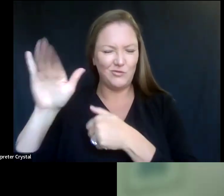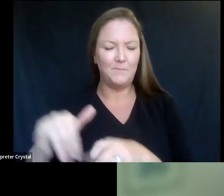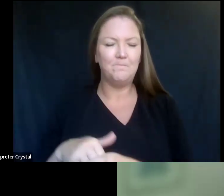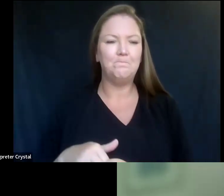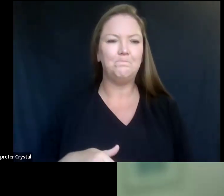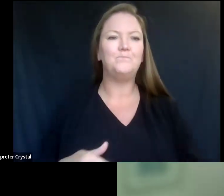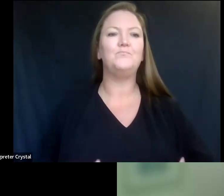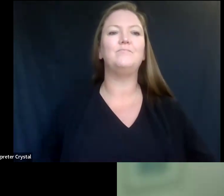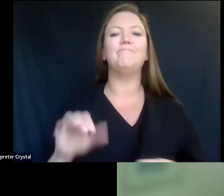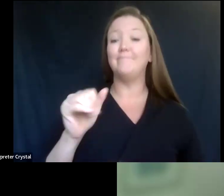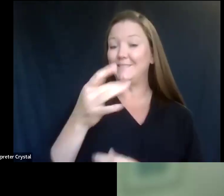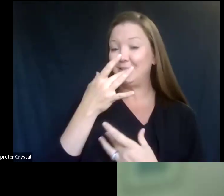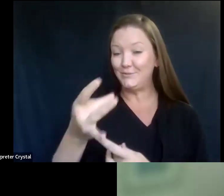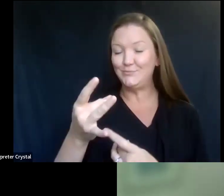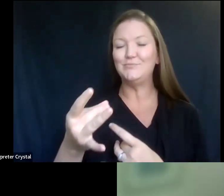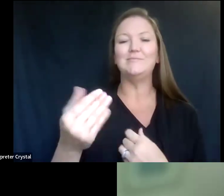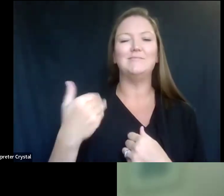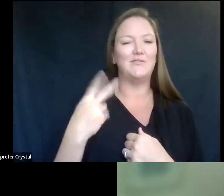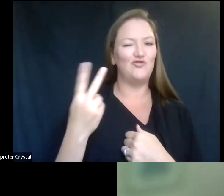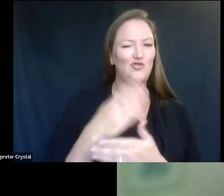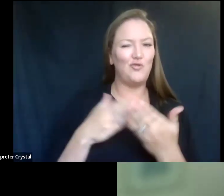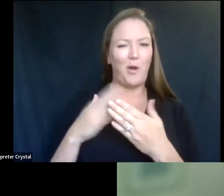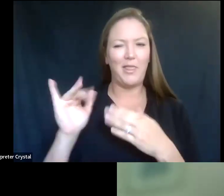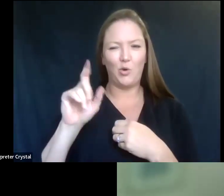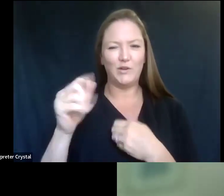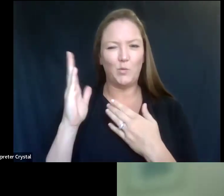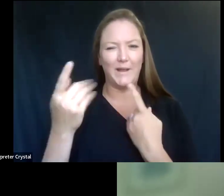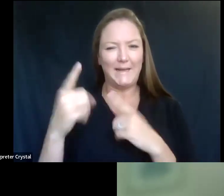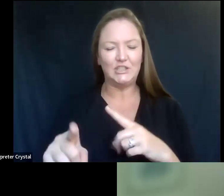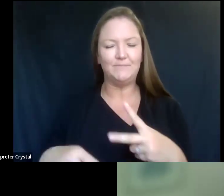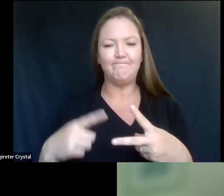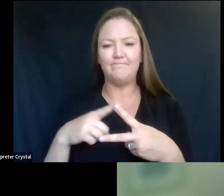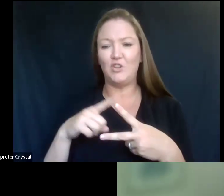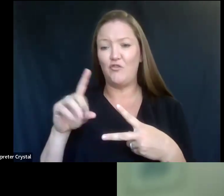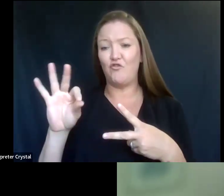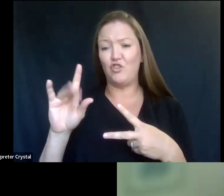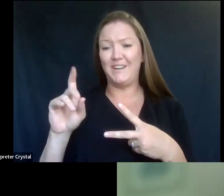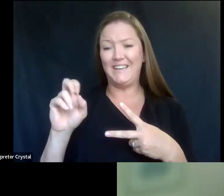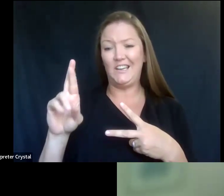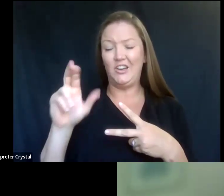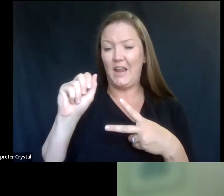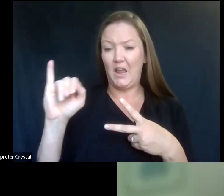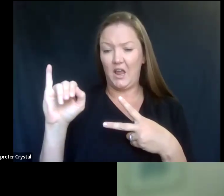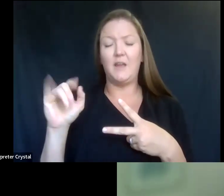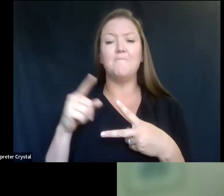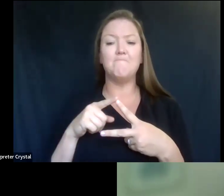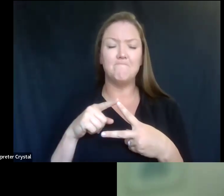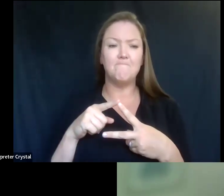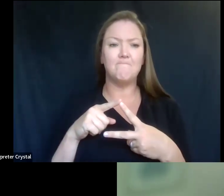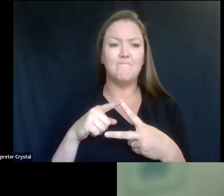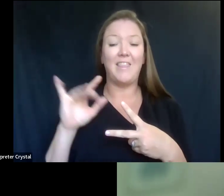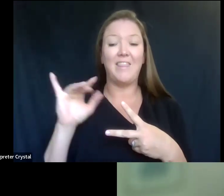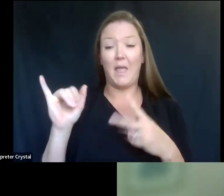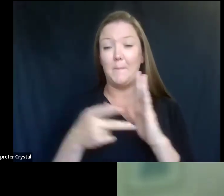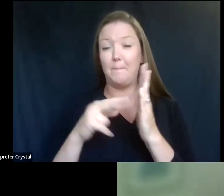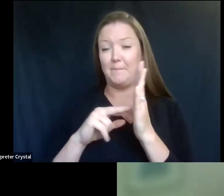questions. There's two pieces of the question I do want to answer. So frontier AI, that we're talking about frontier